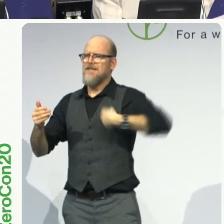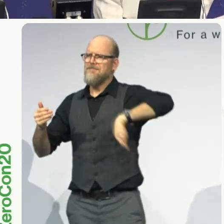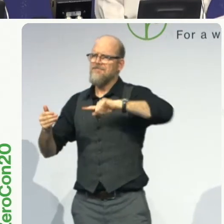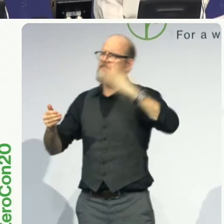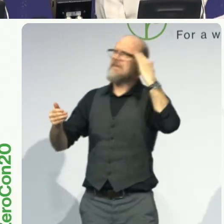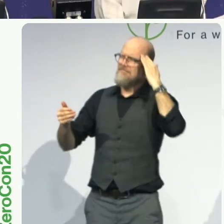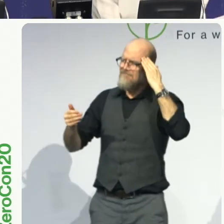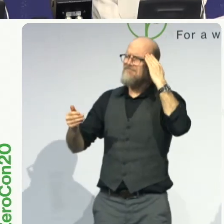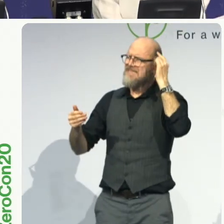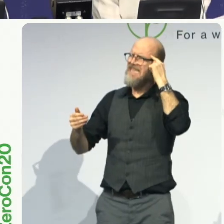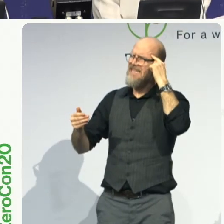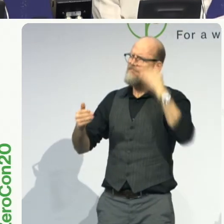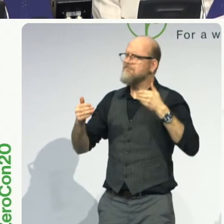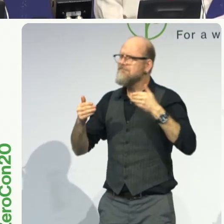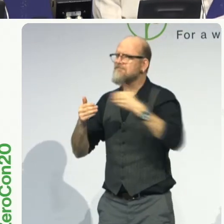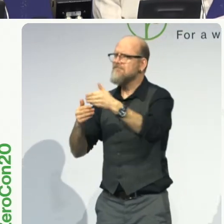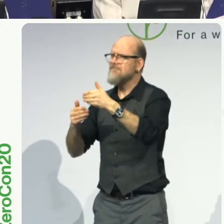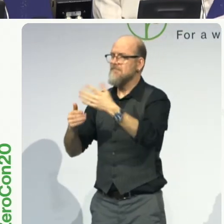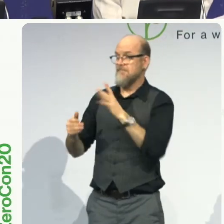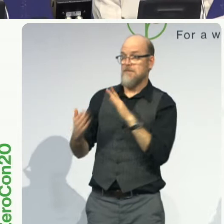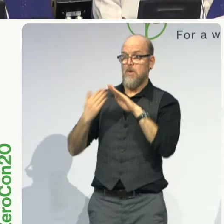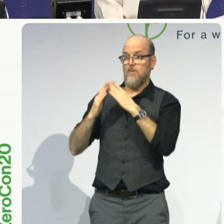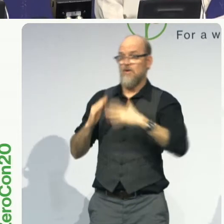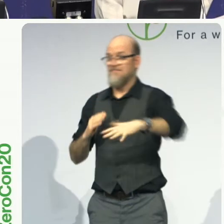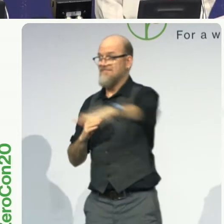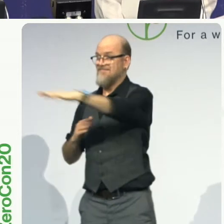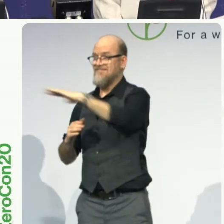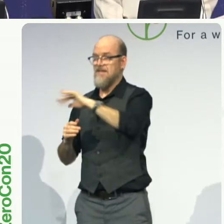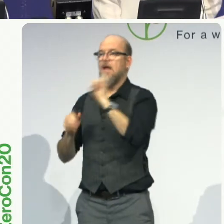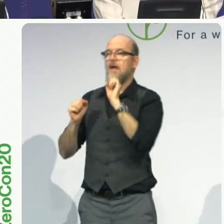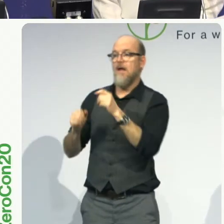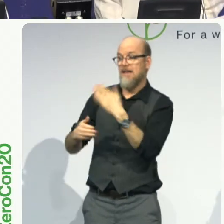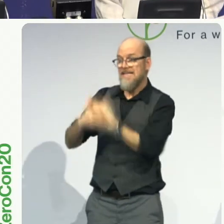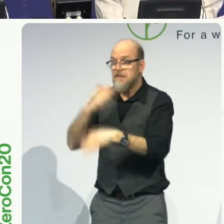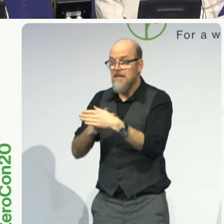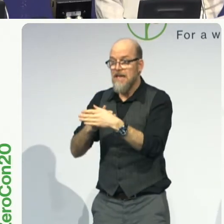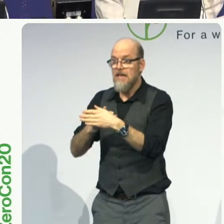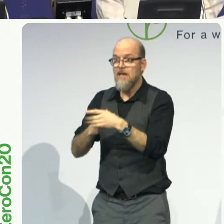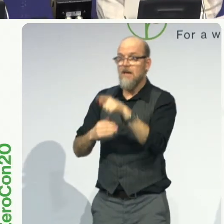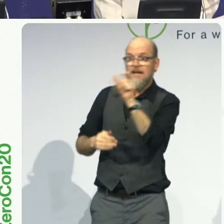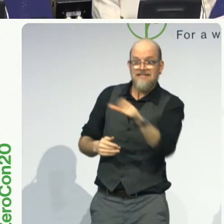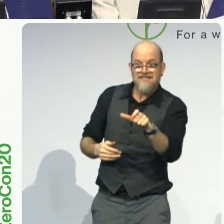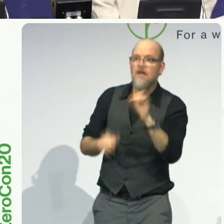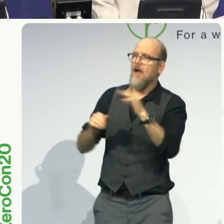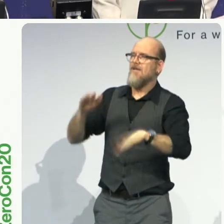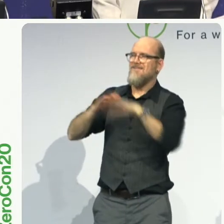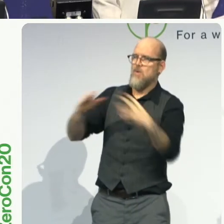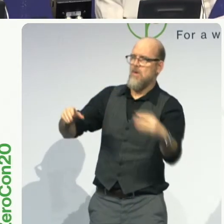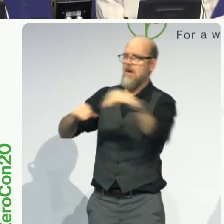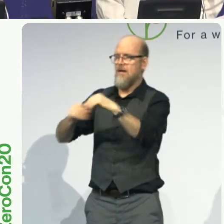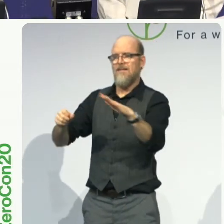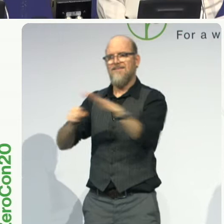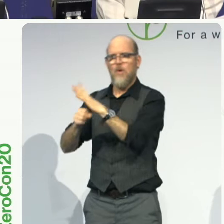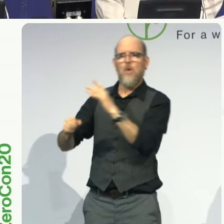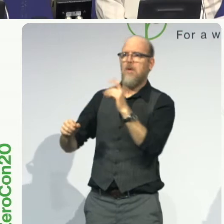contributing members, a society where people with disabilities have the same educational opportunities as their peers, and a society where